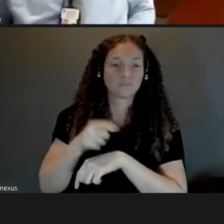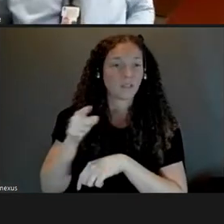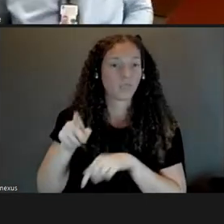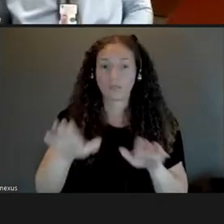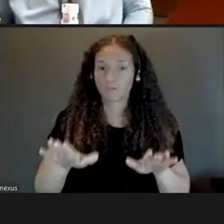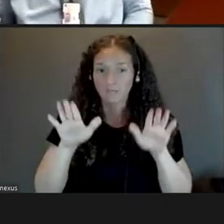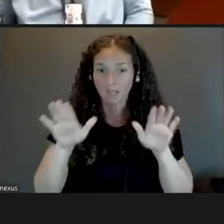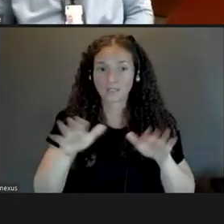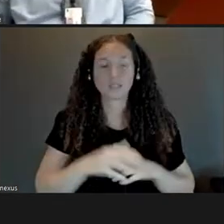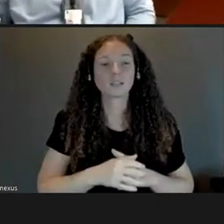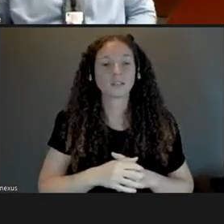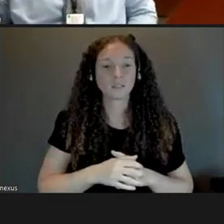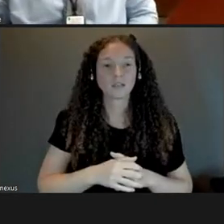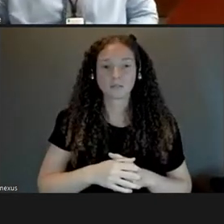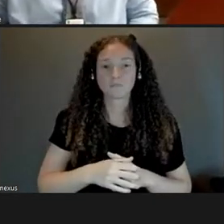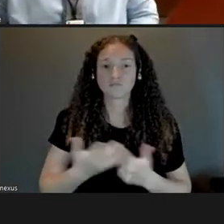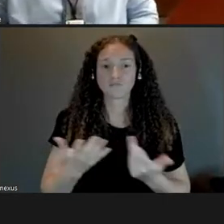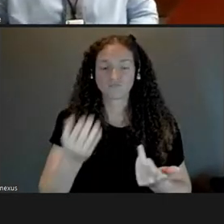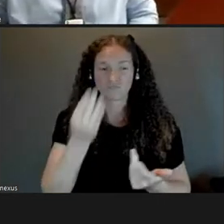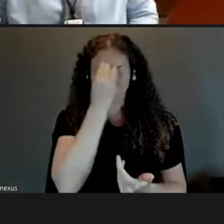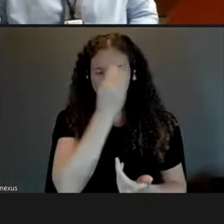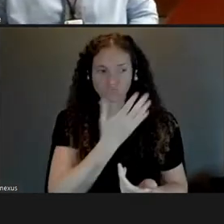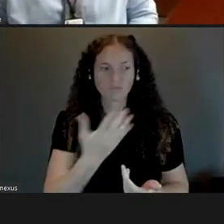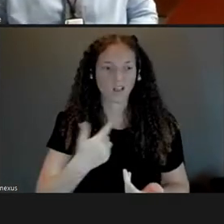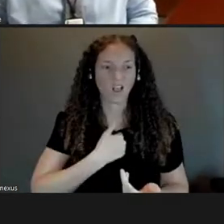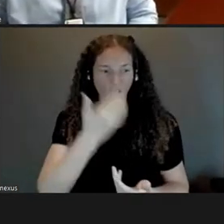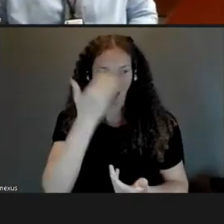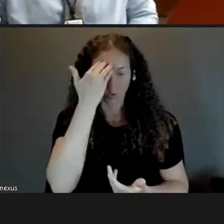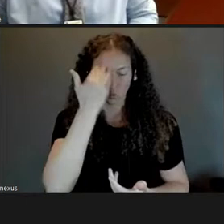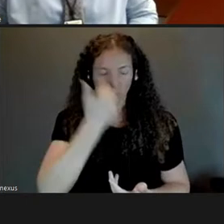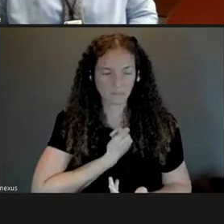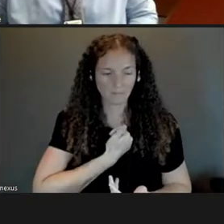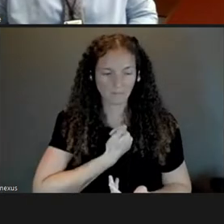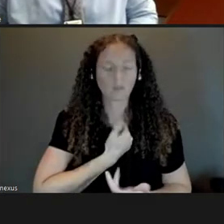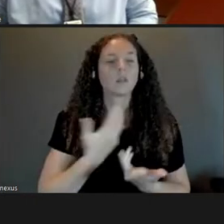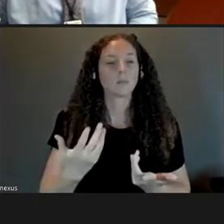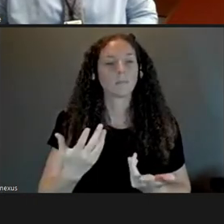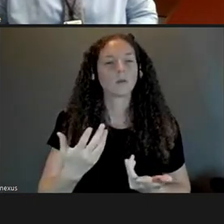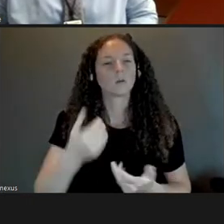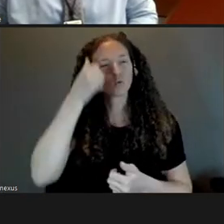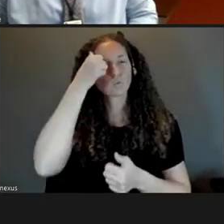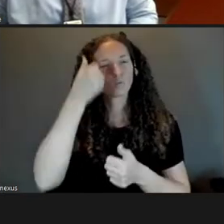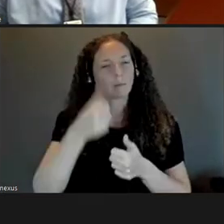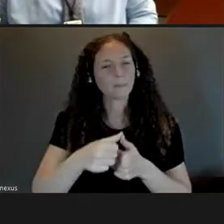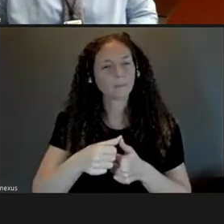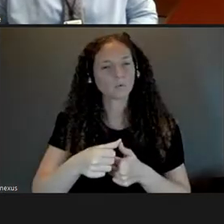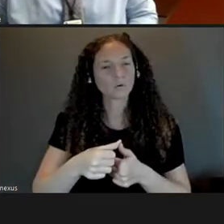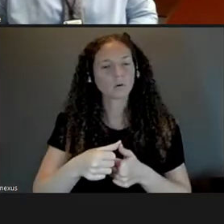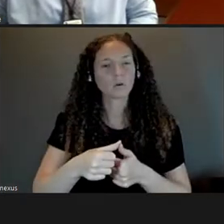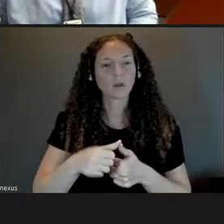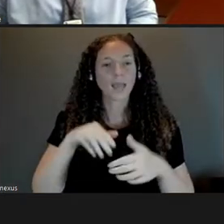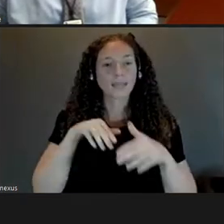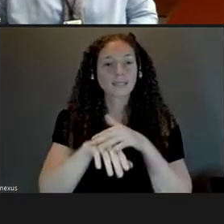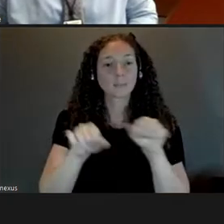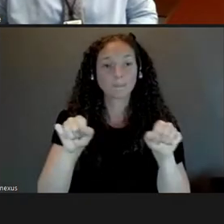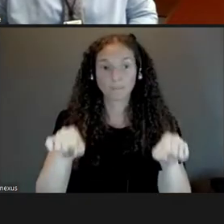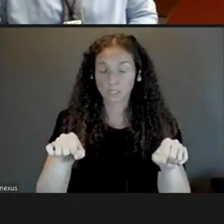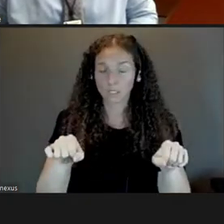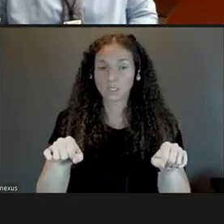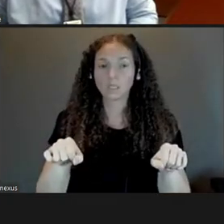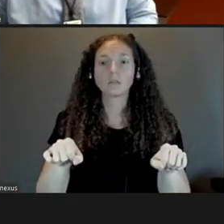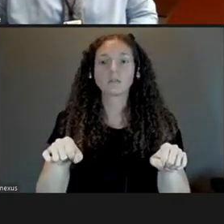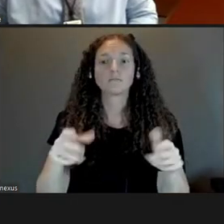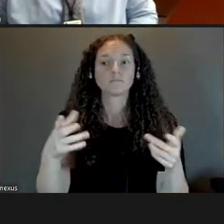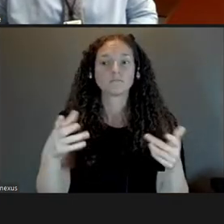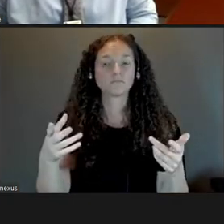fantastic because I can vouch that all around. But we also got to remember that accessibility for seniors and people with